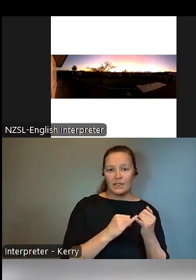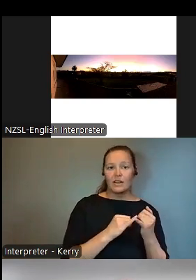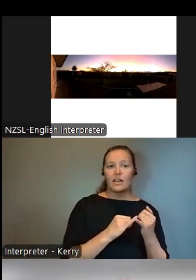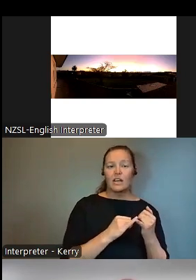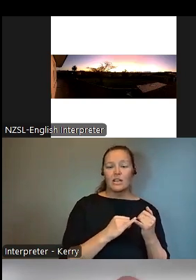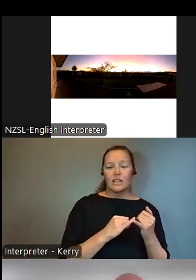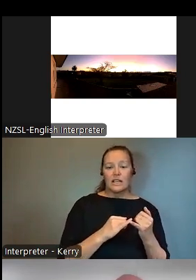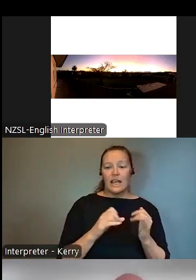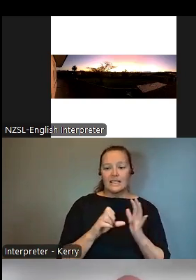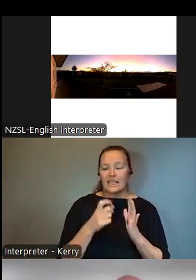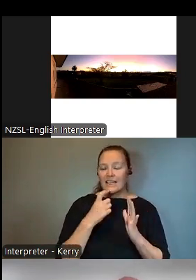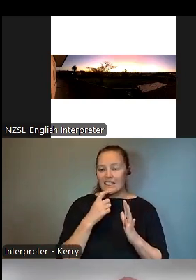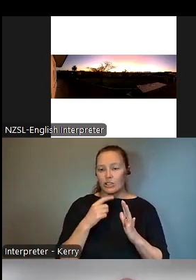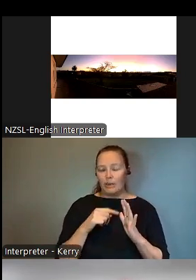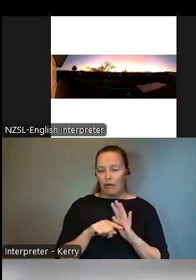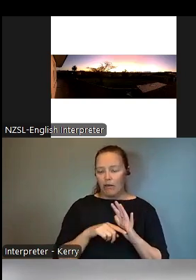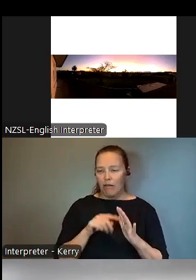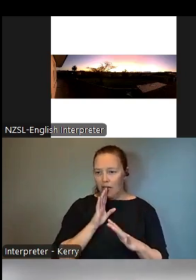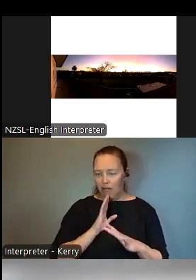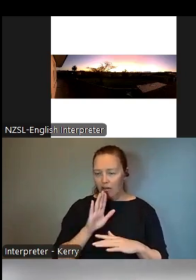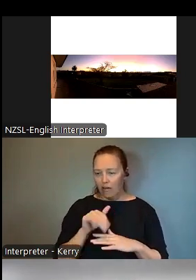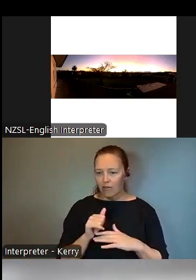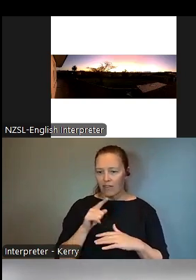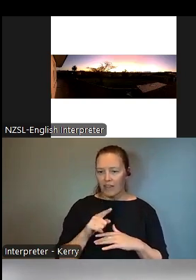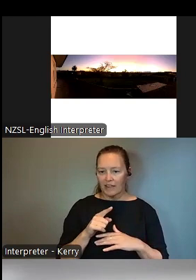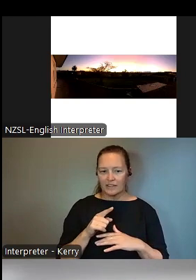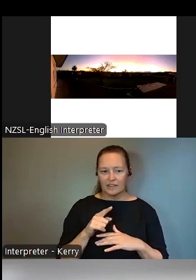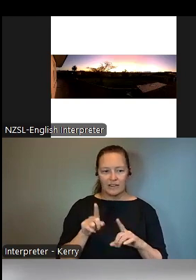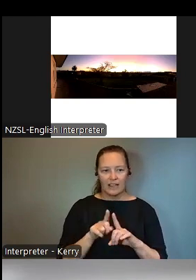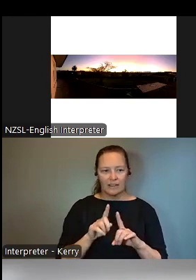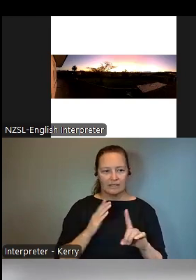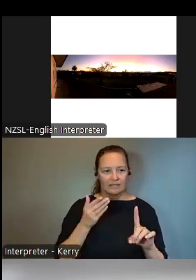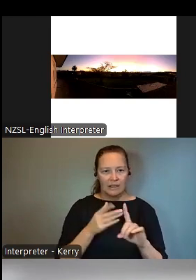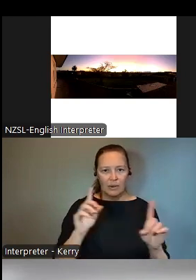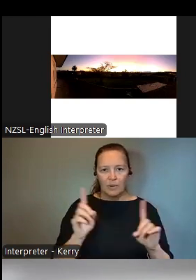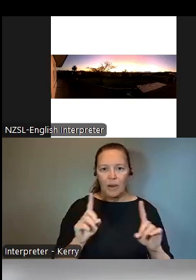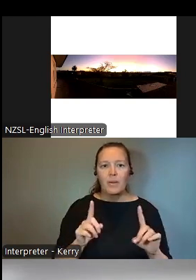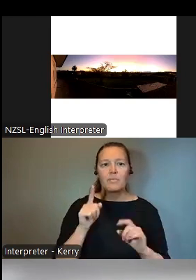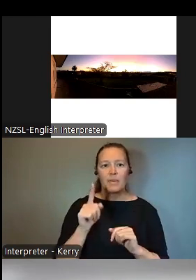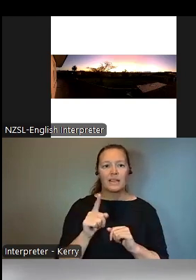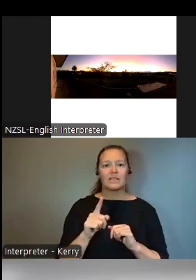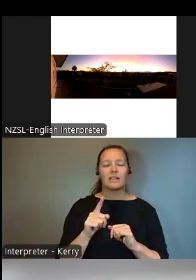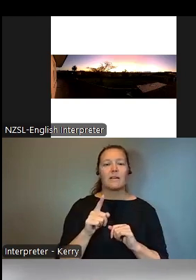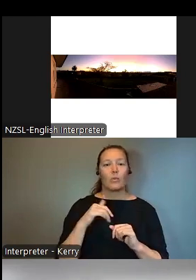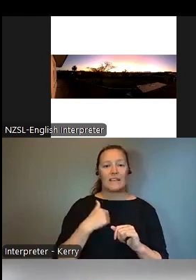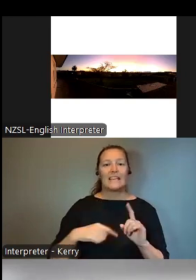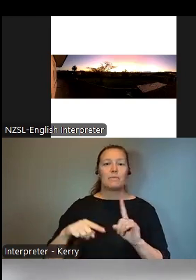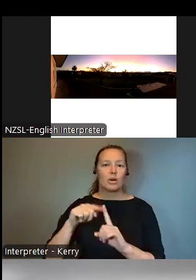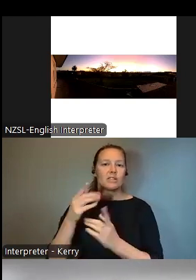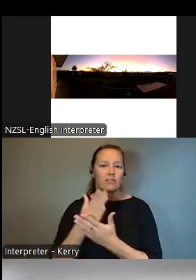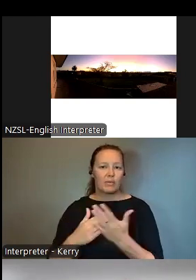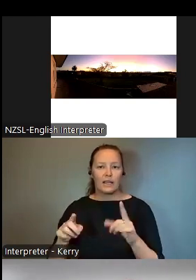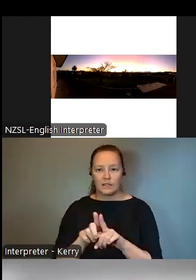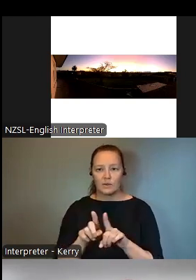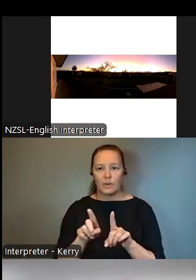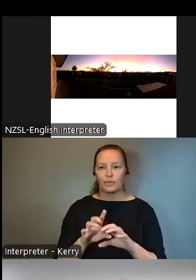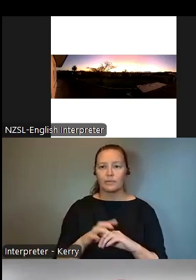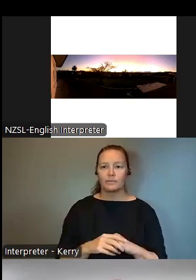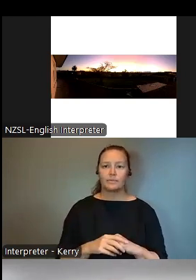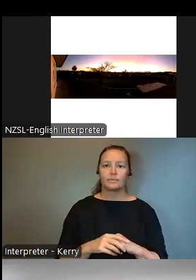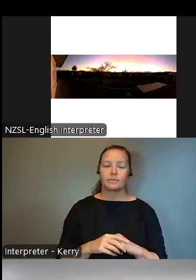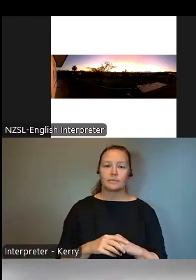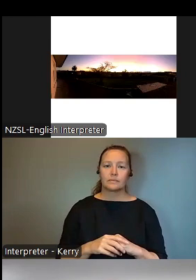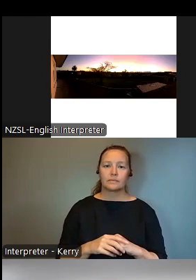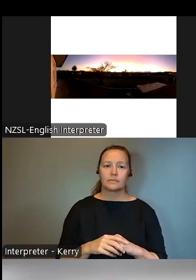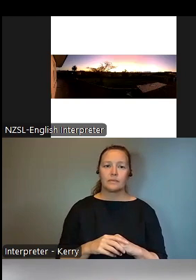need is some sort of light at the end of the tunnel. We need some sort of positive part to the story. And all